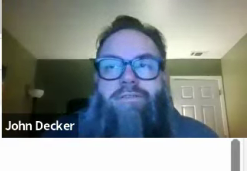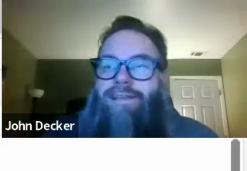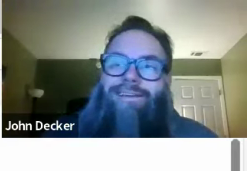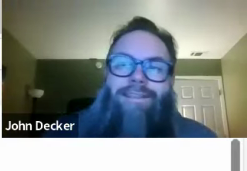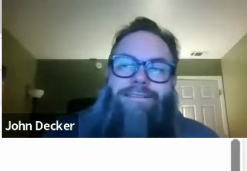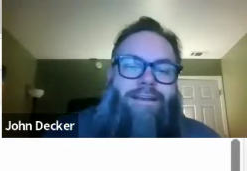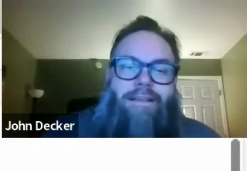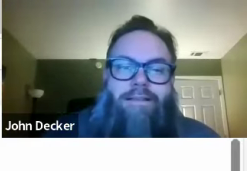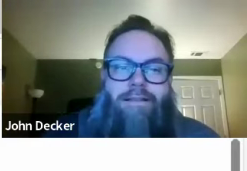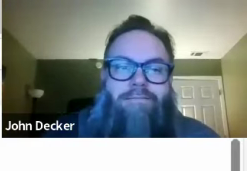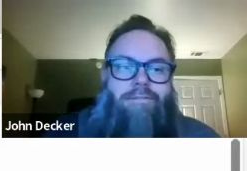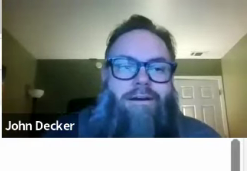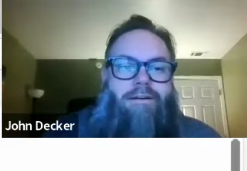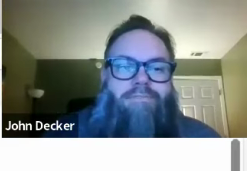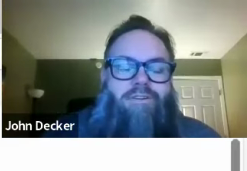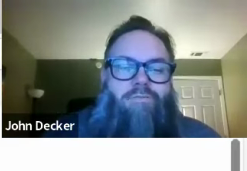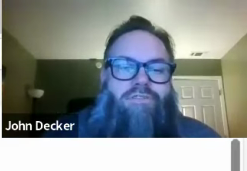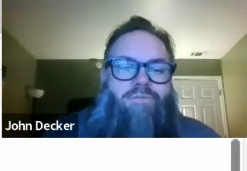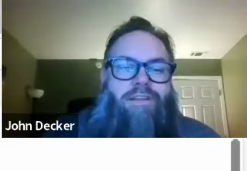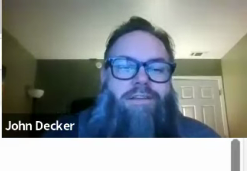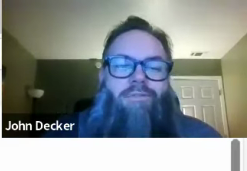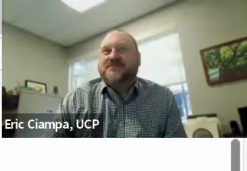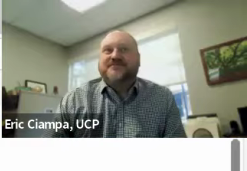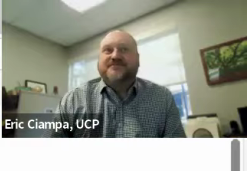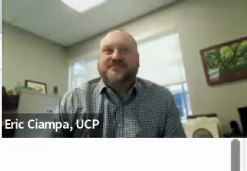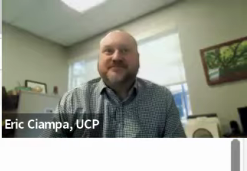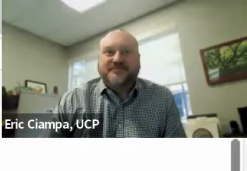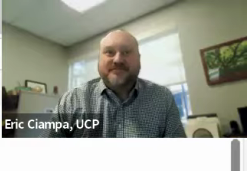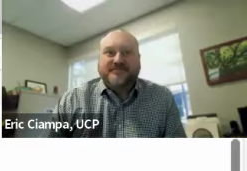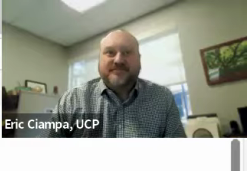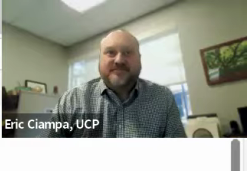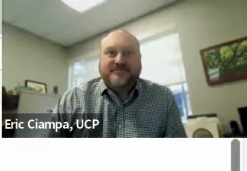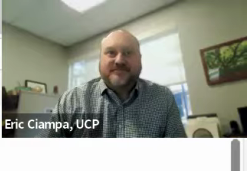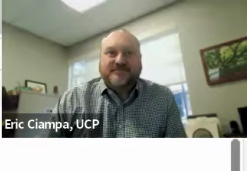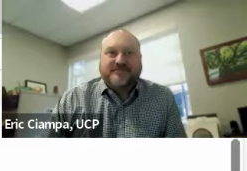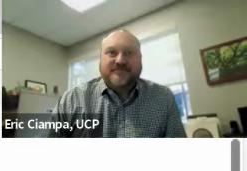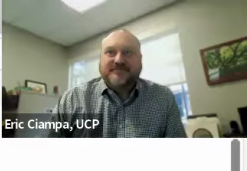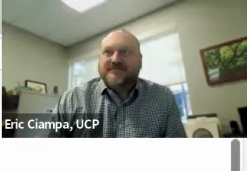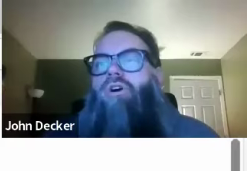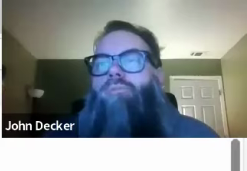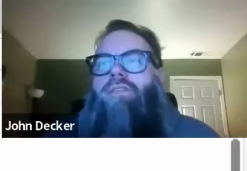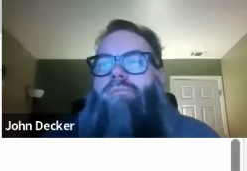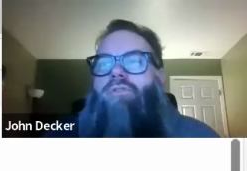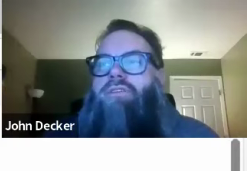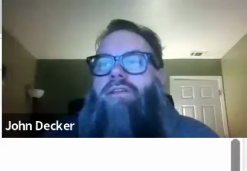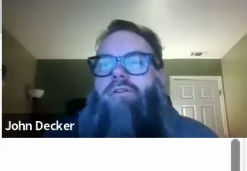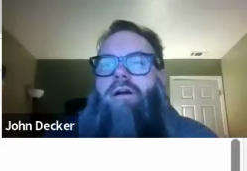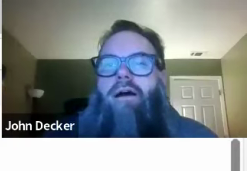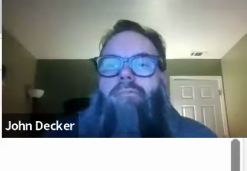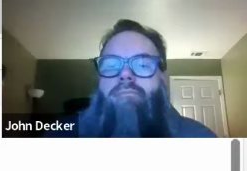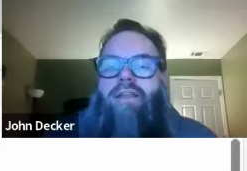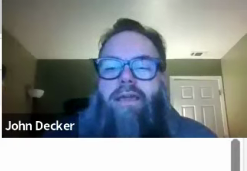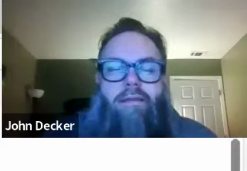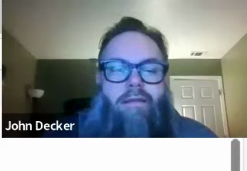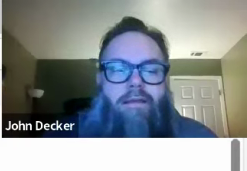transportation services. That's not going to get it done. Yeah, that's So where I this got week to too. we need the one from like a week ago. So I would hope that they would post it